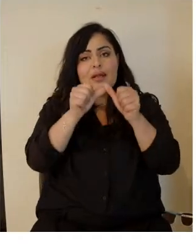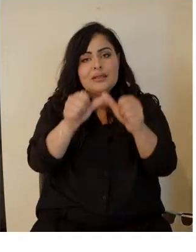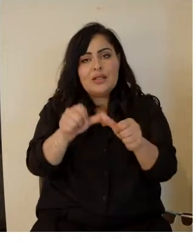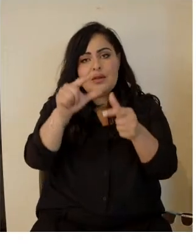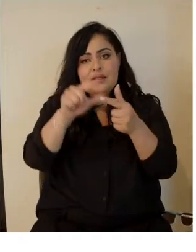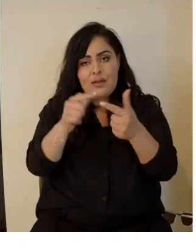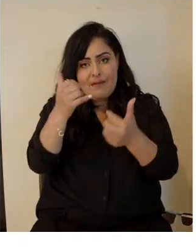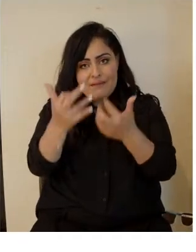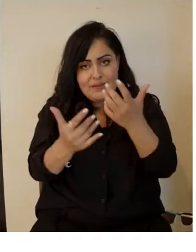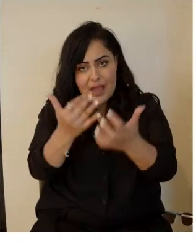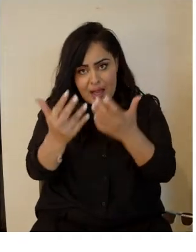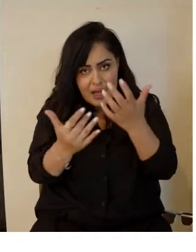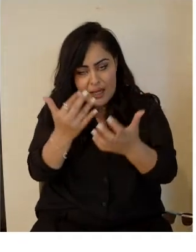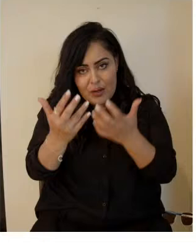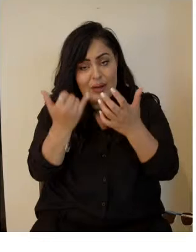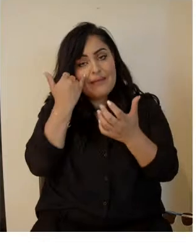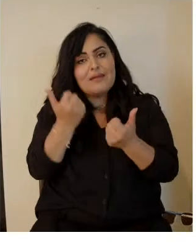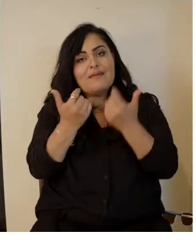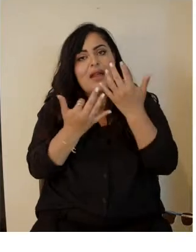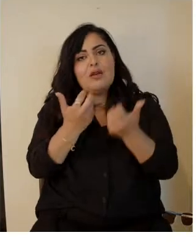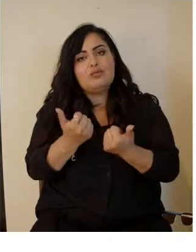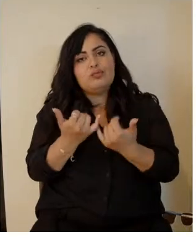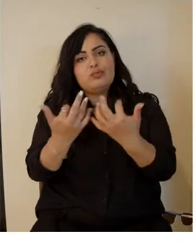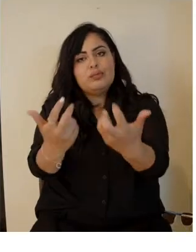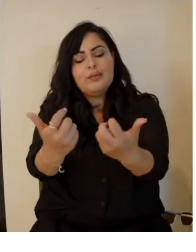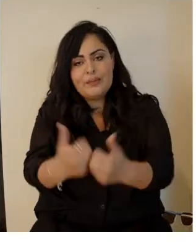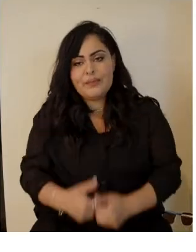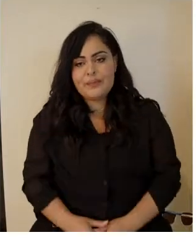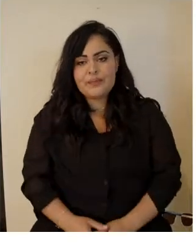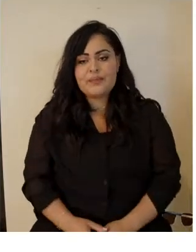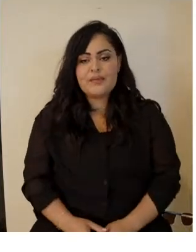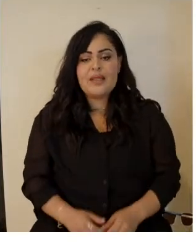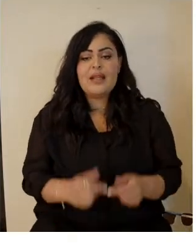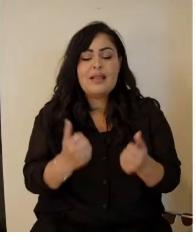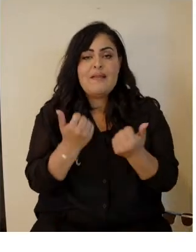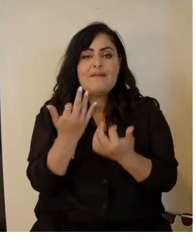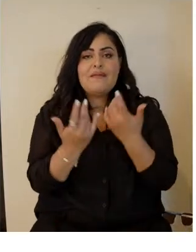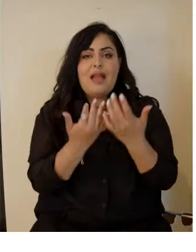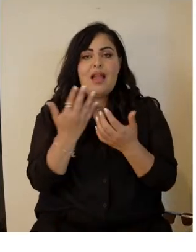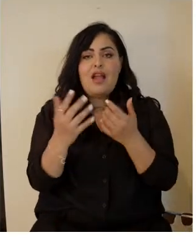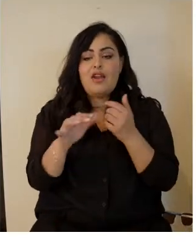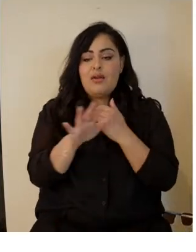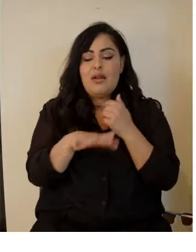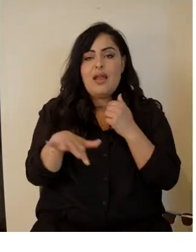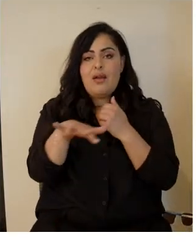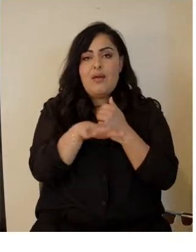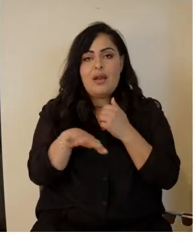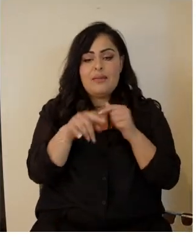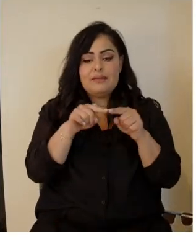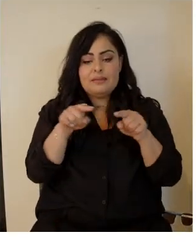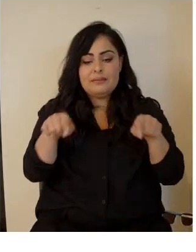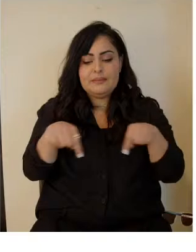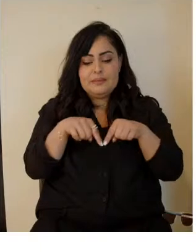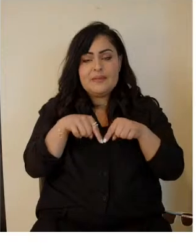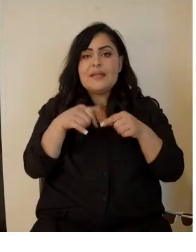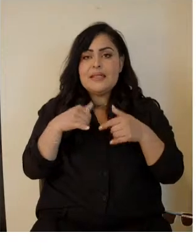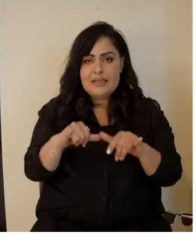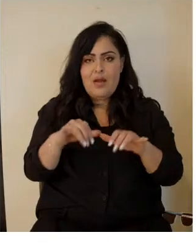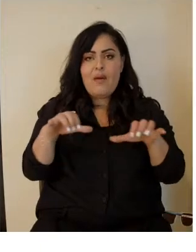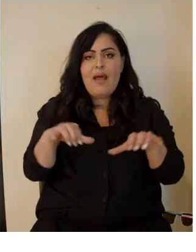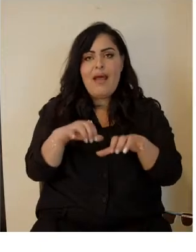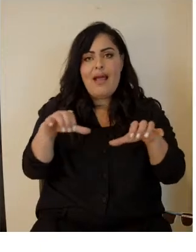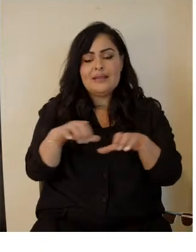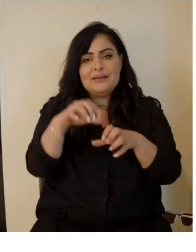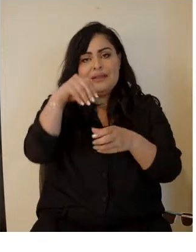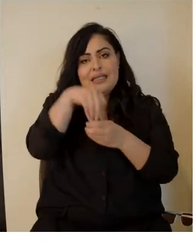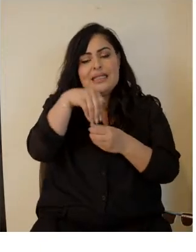fire outflanks our current position. As you come along around the bottom of the fire here, the fire is still a little bit active, more on